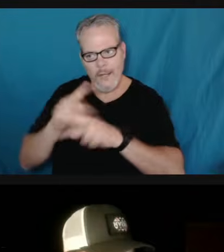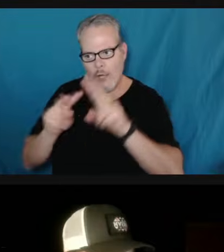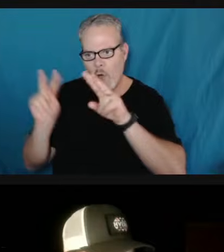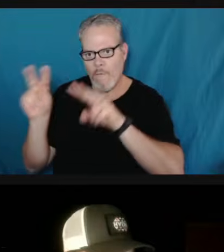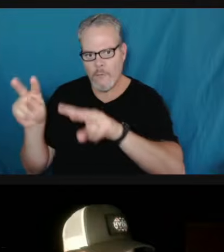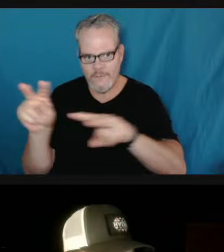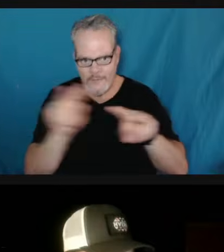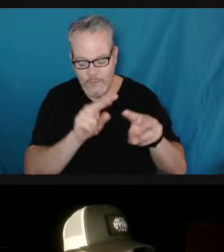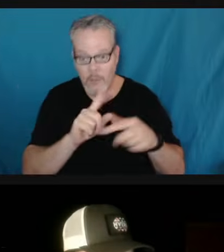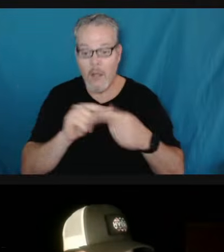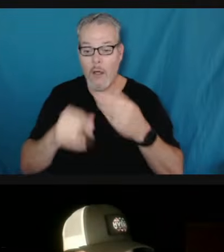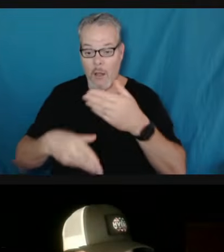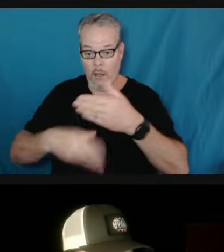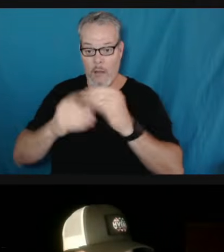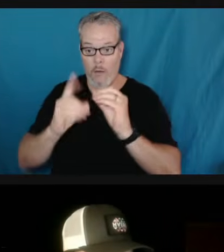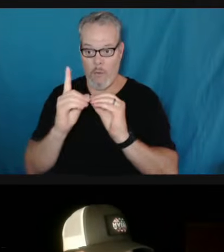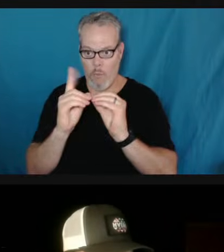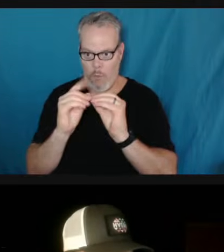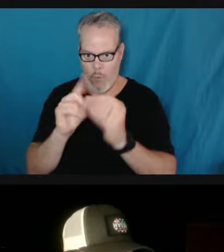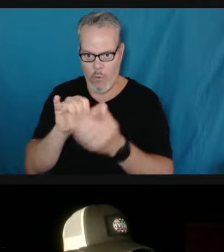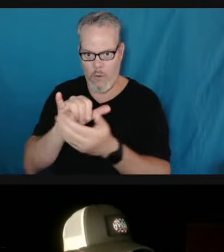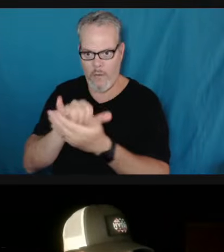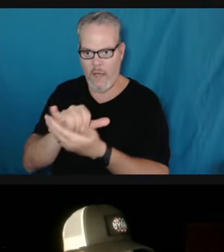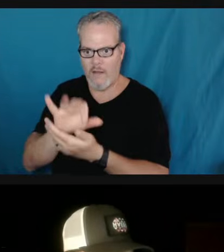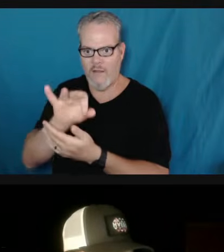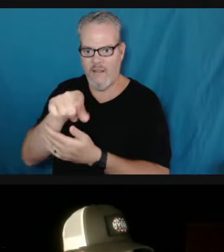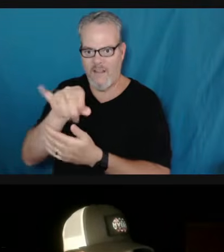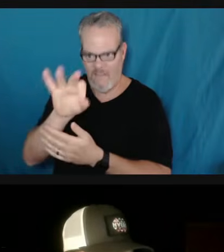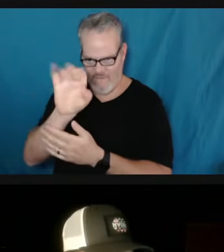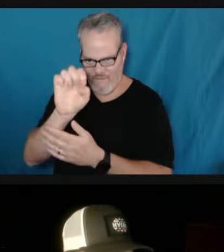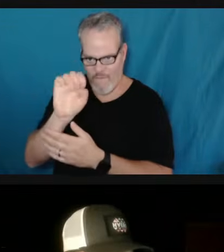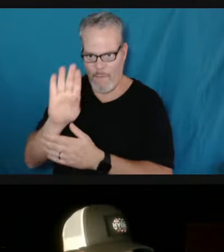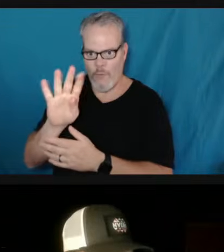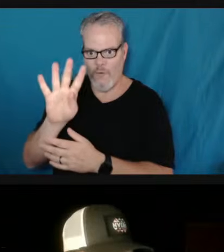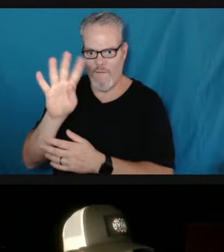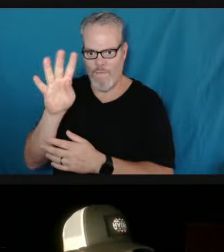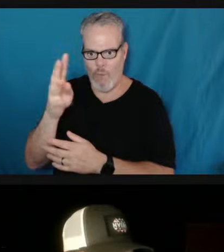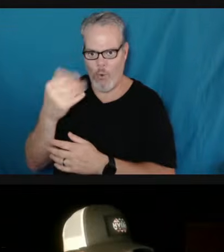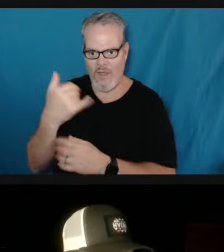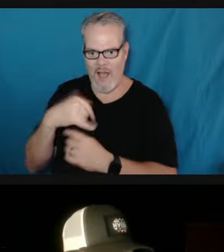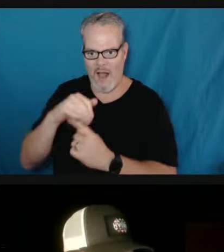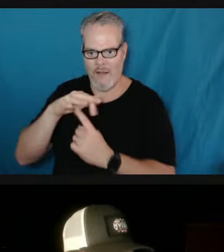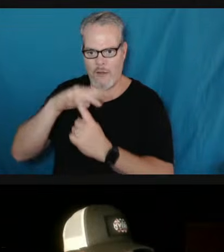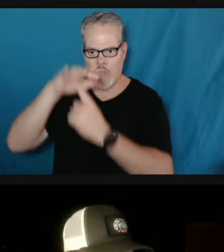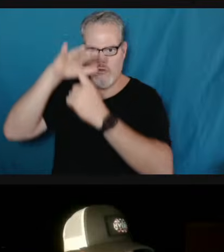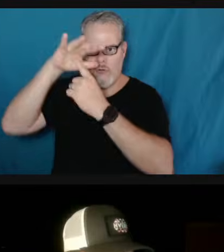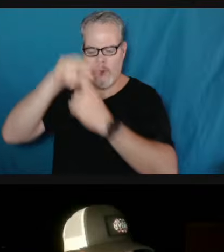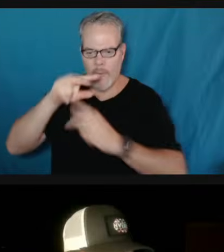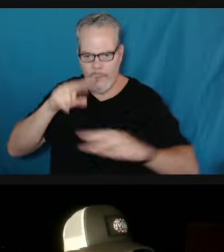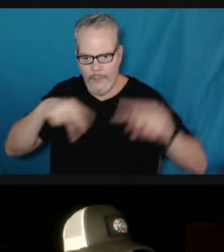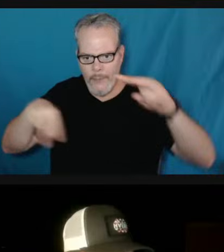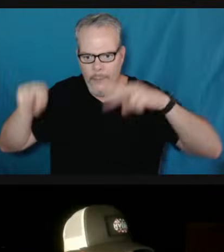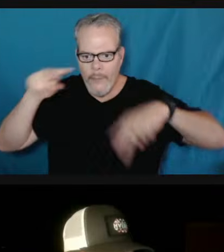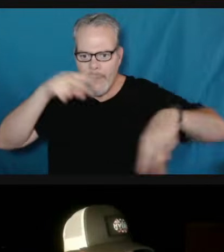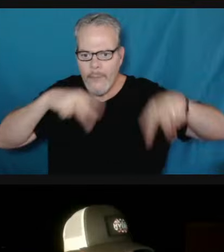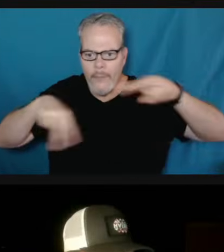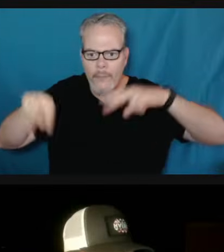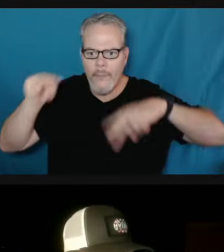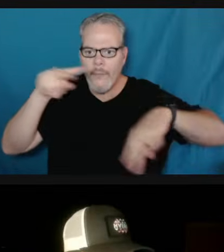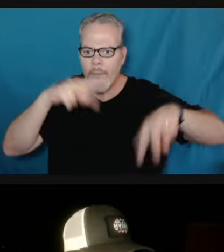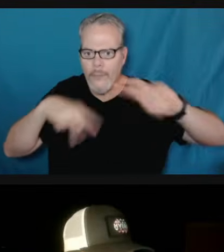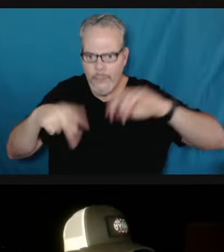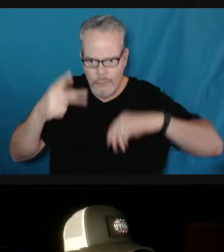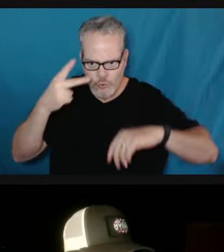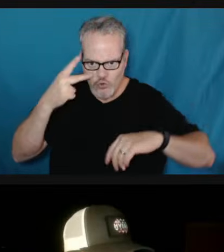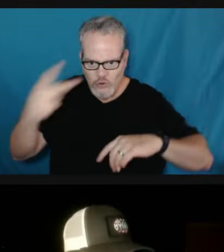USGS did do a summit overflight a week ago on the 4th, looking down into the vents in the daytime, while they had